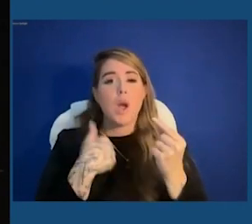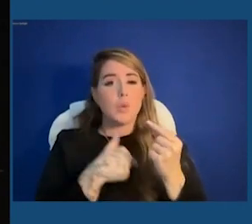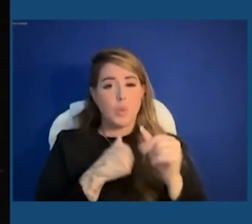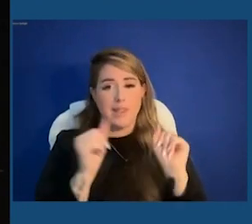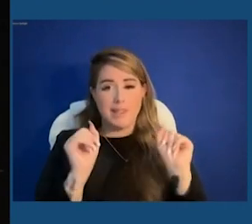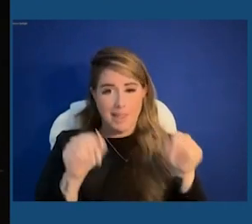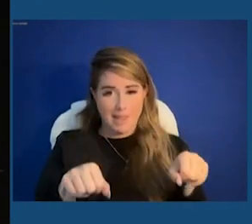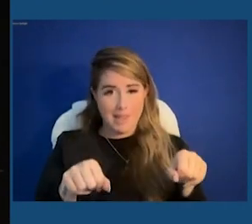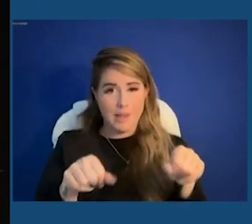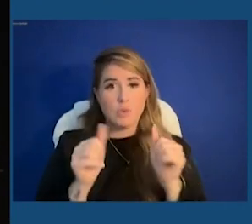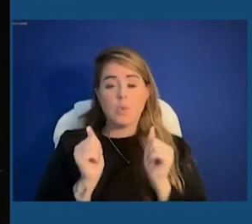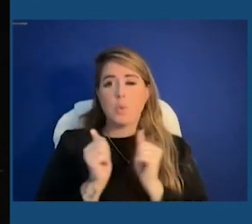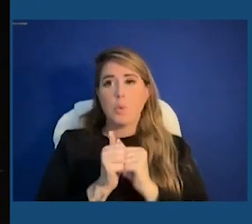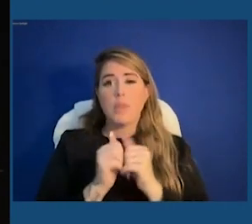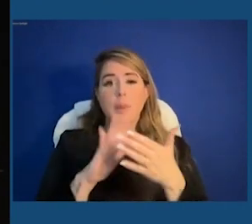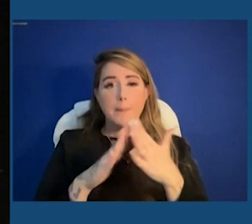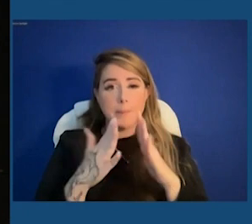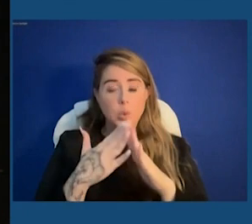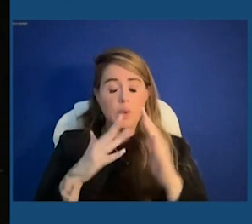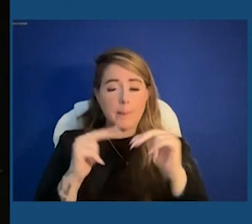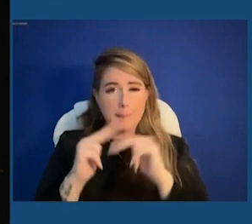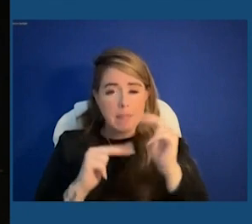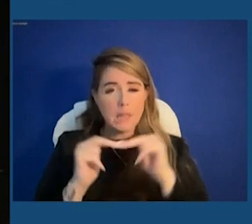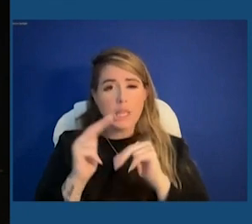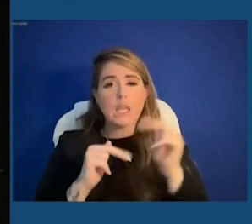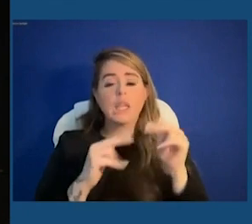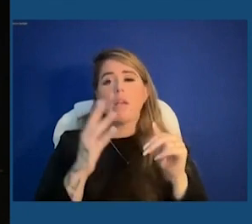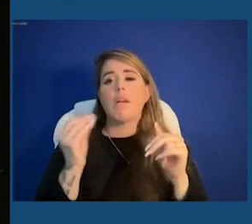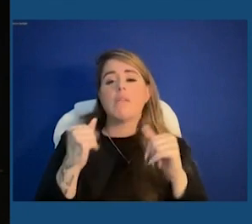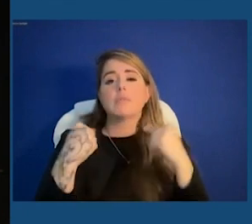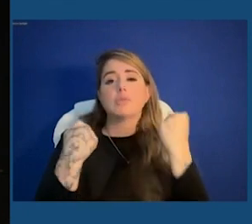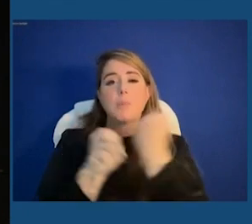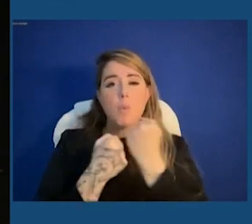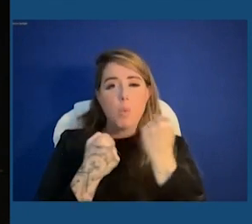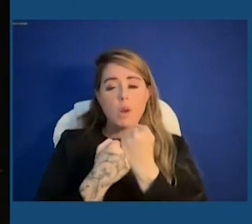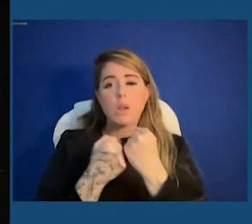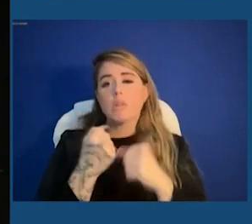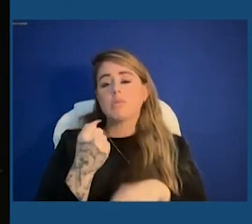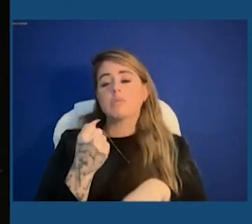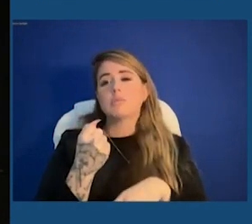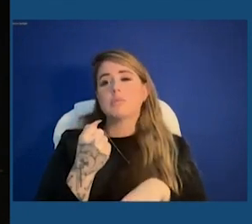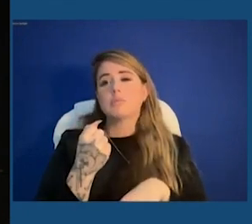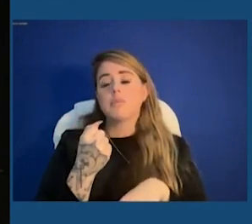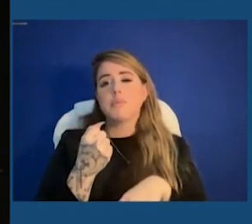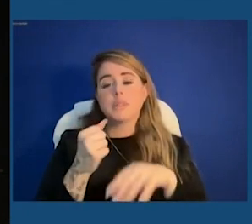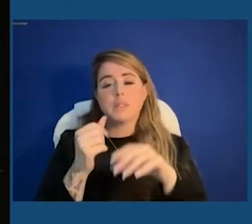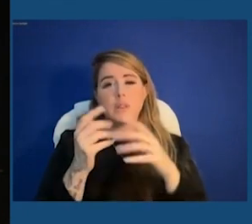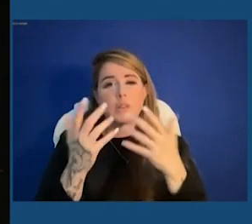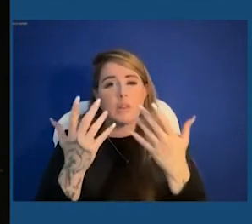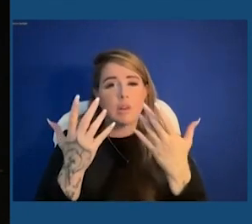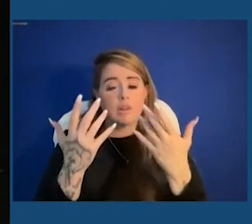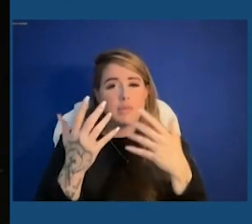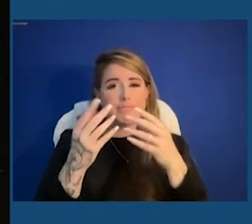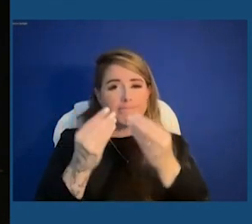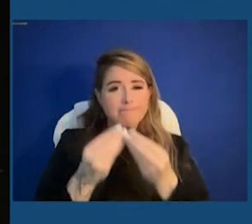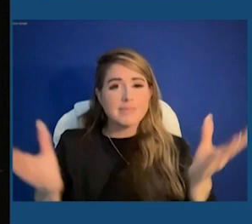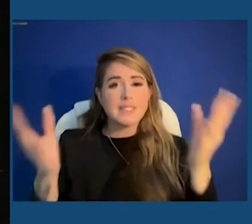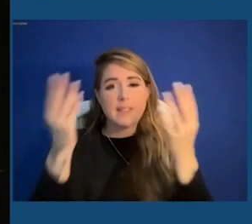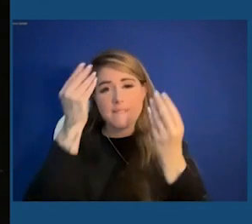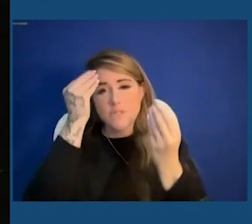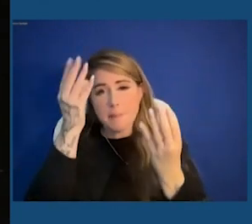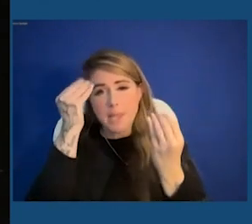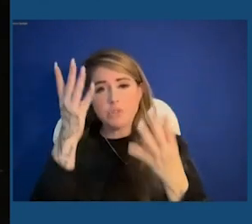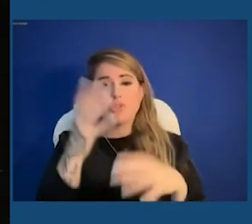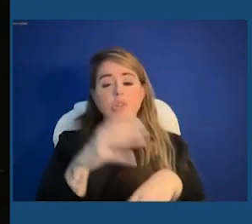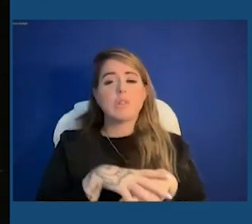with community building, supporting dissemination of information and